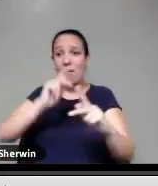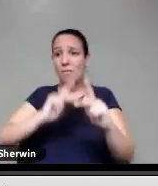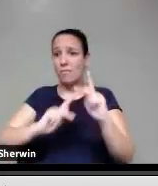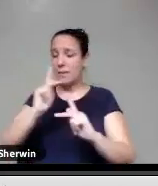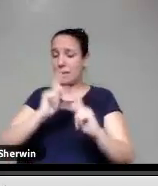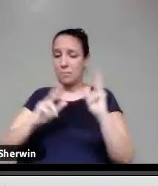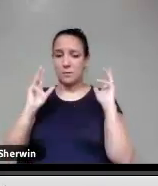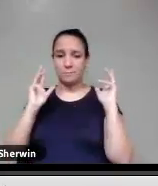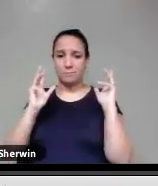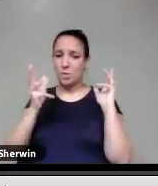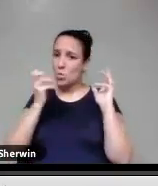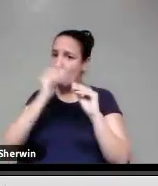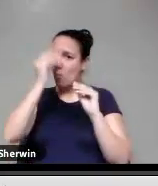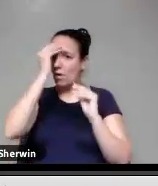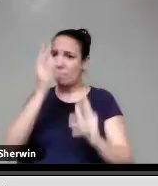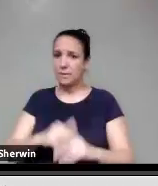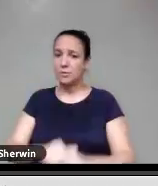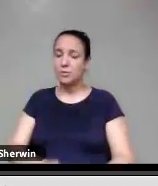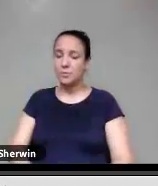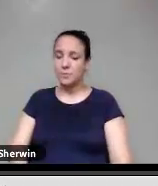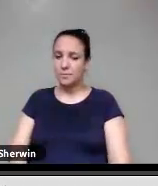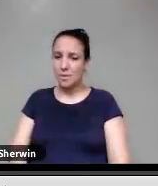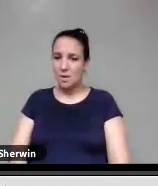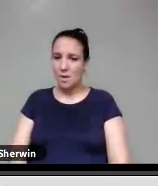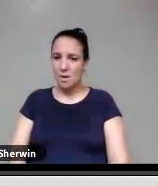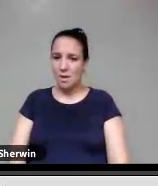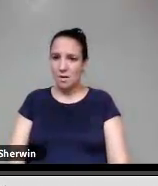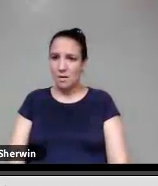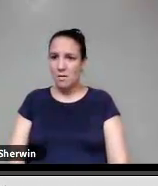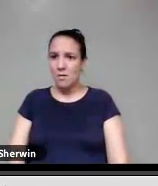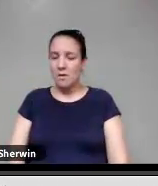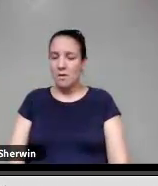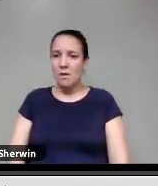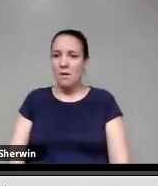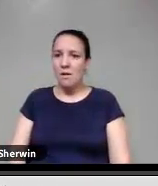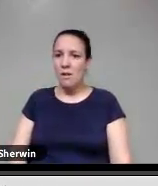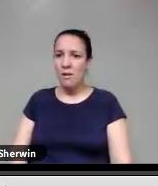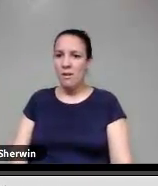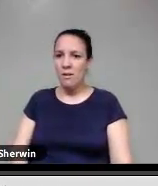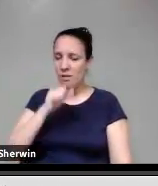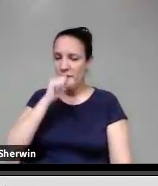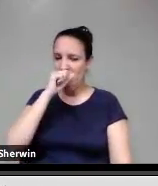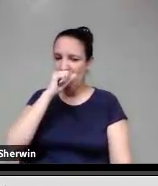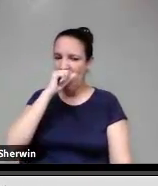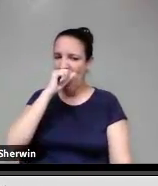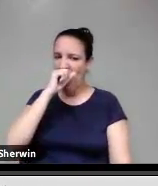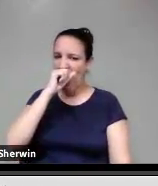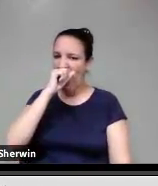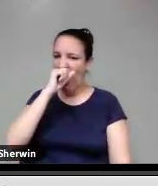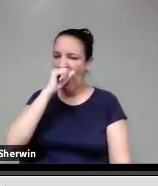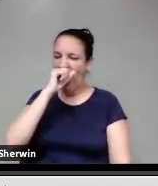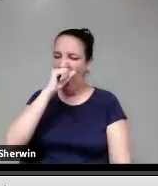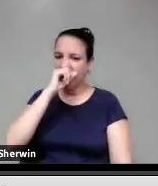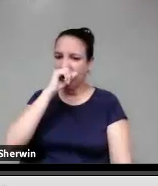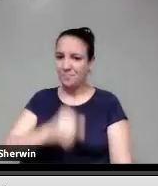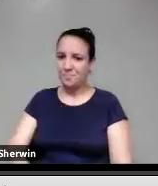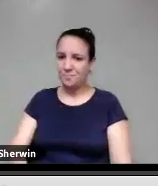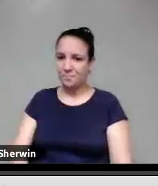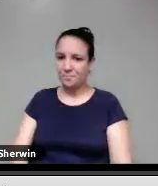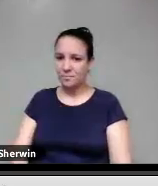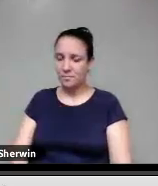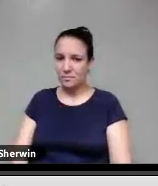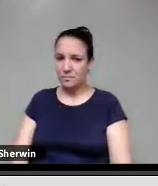always like to remind people that not that long ago, just a few short years before the internet took